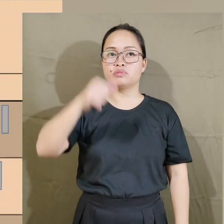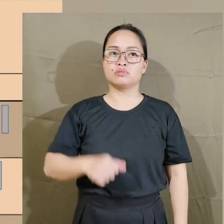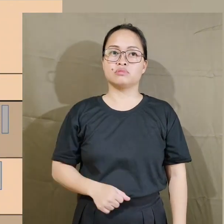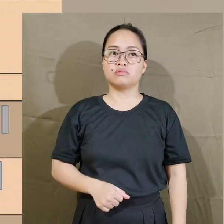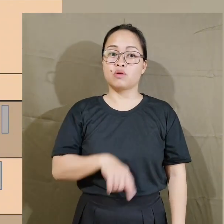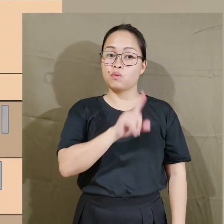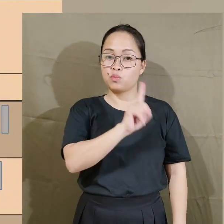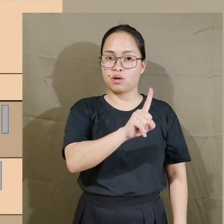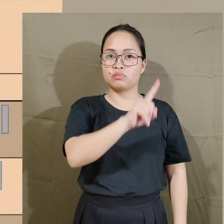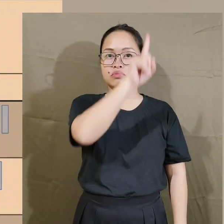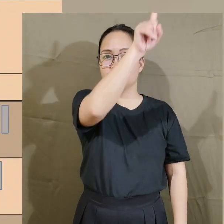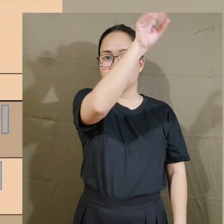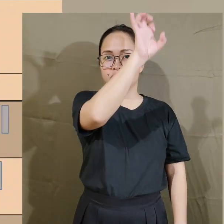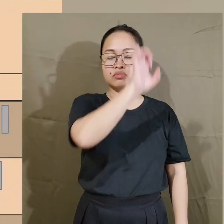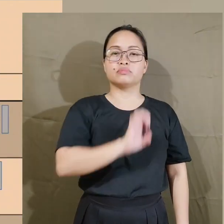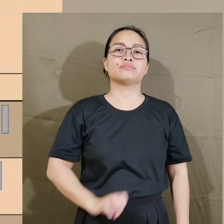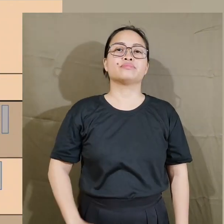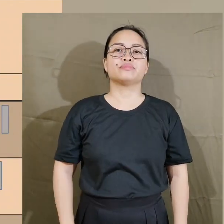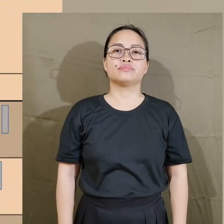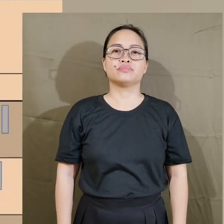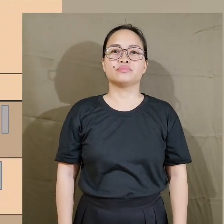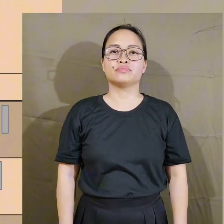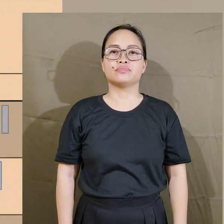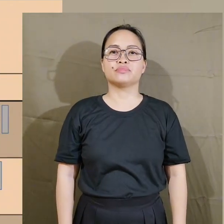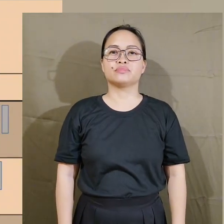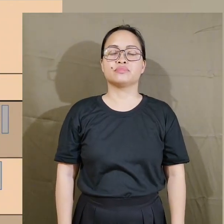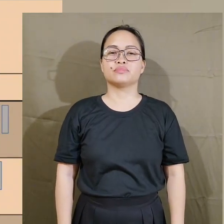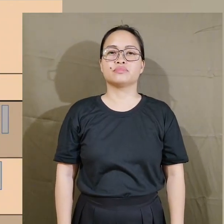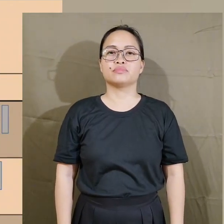tens, and 100.